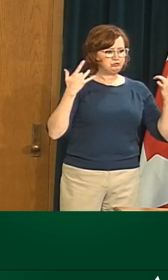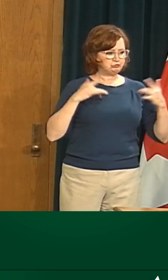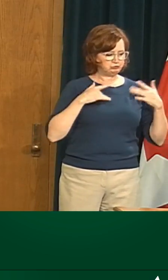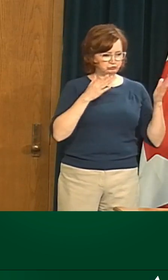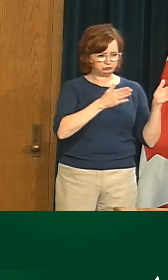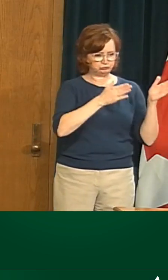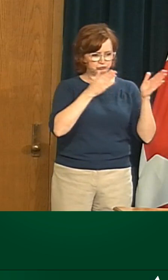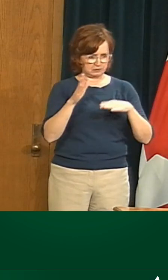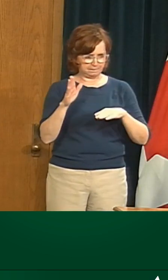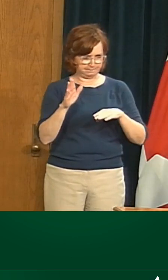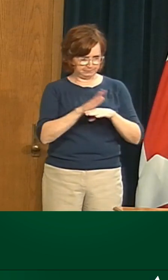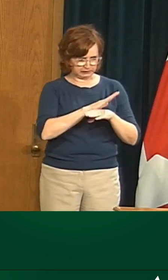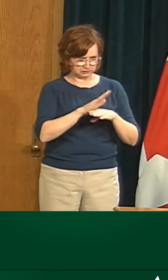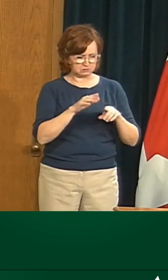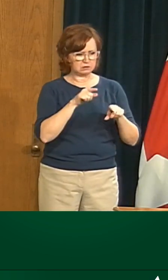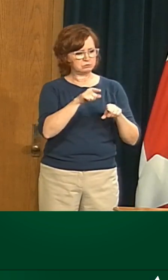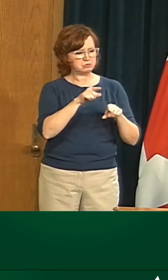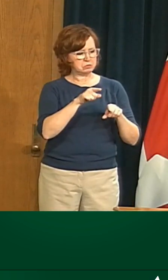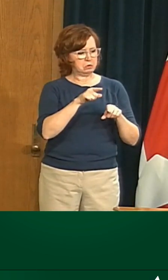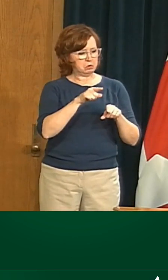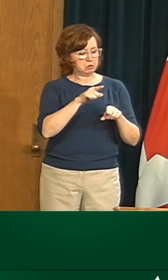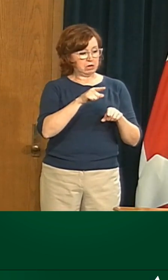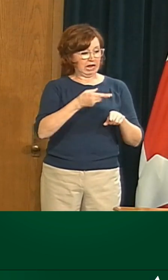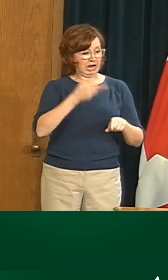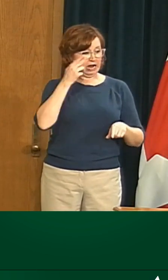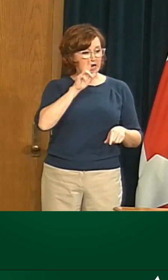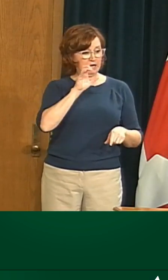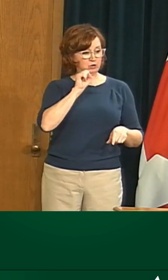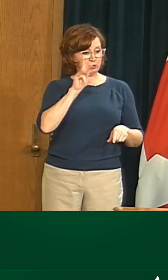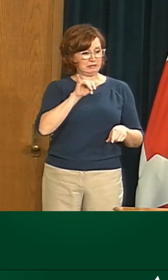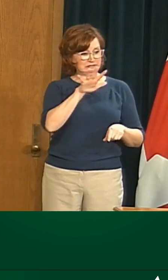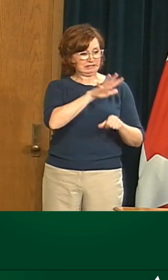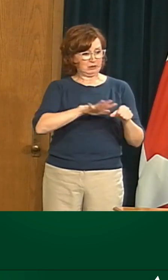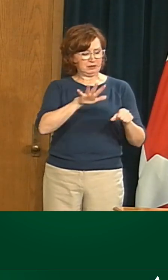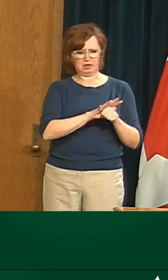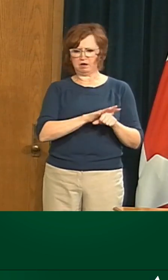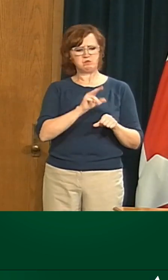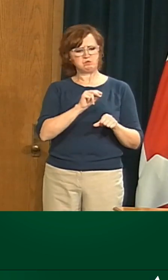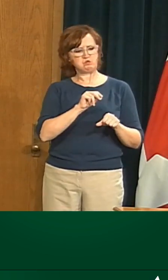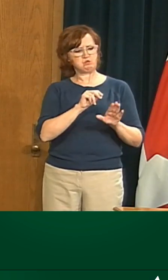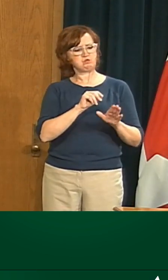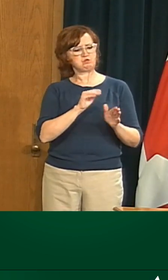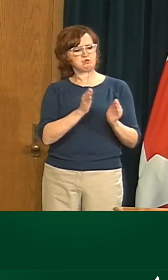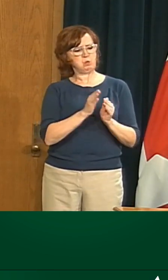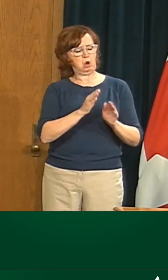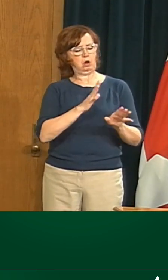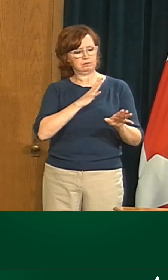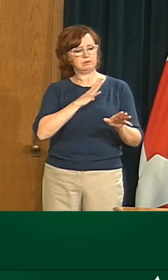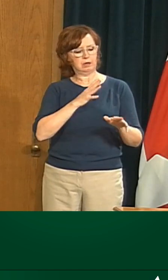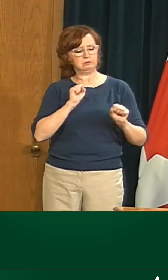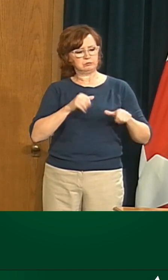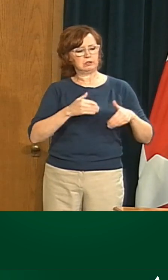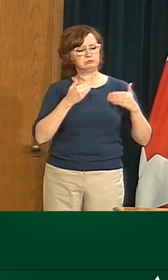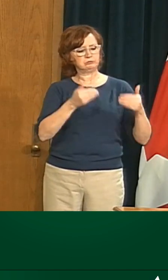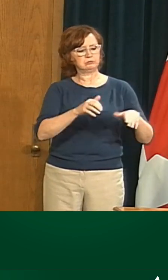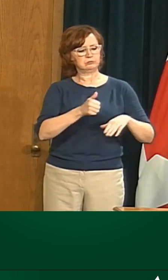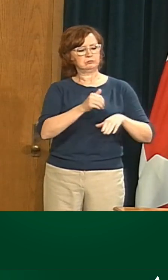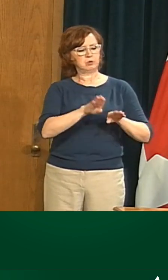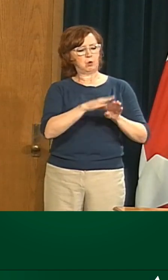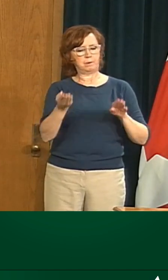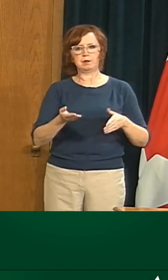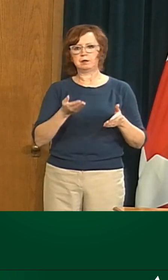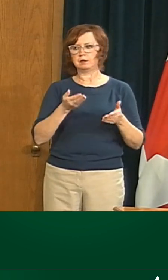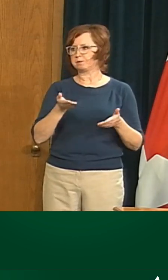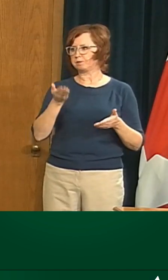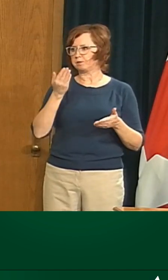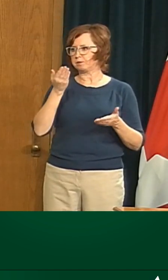they happen, and learn from that, and then move forward in a very systematic way. Thank you. We'll take our next